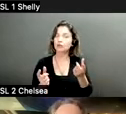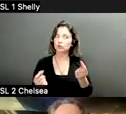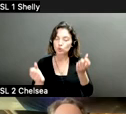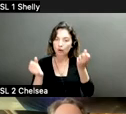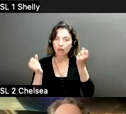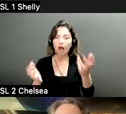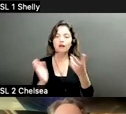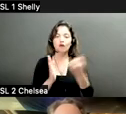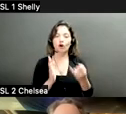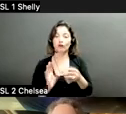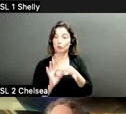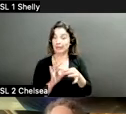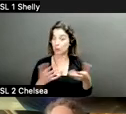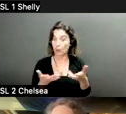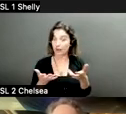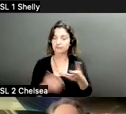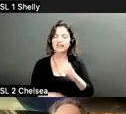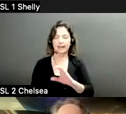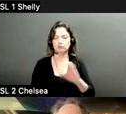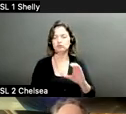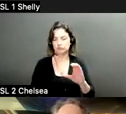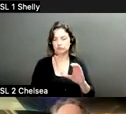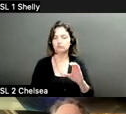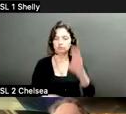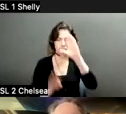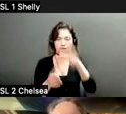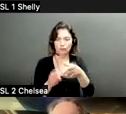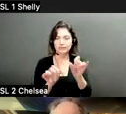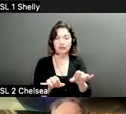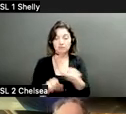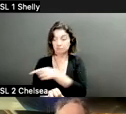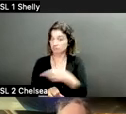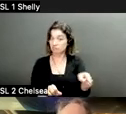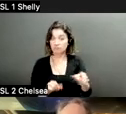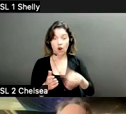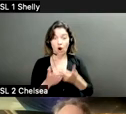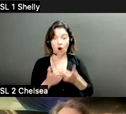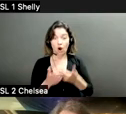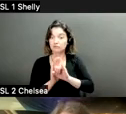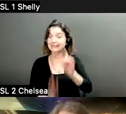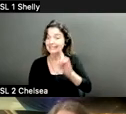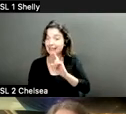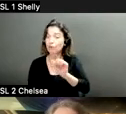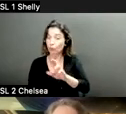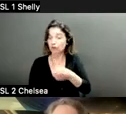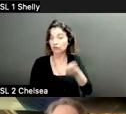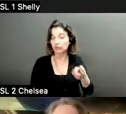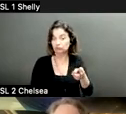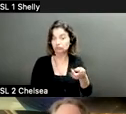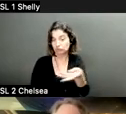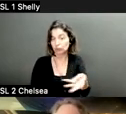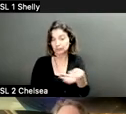based around captions, and they are all identified as either deaf or hard of hearing.